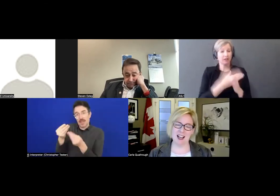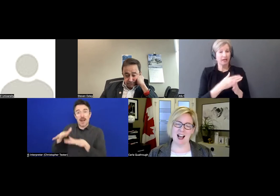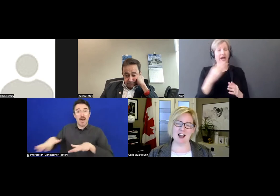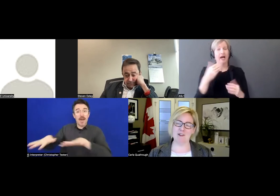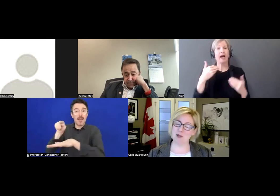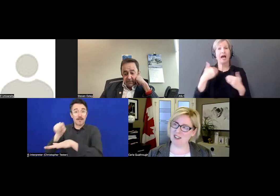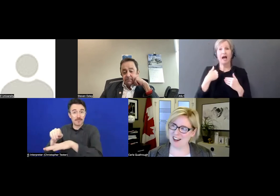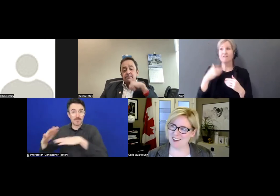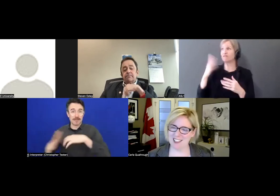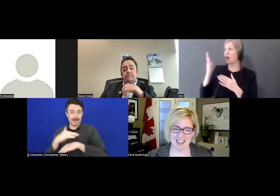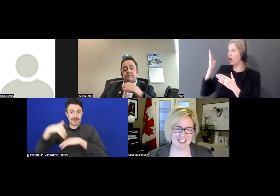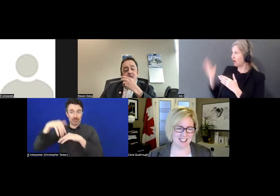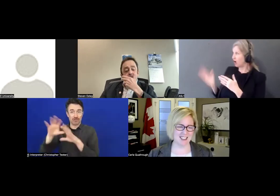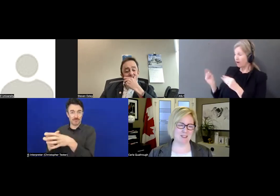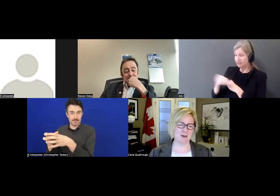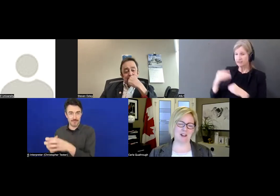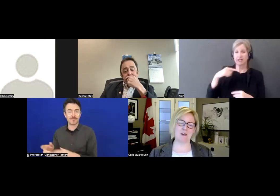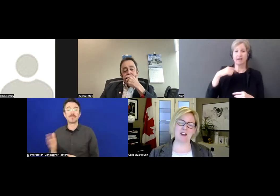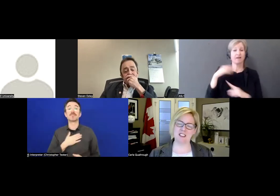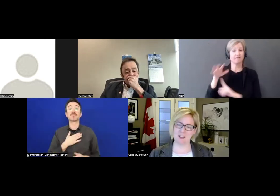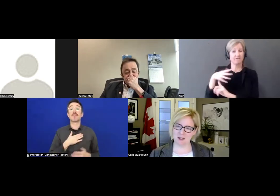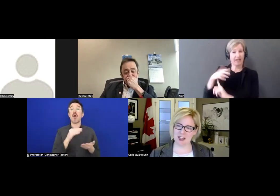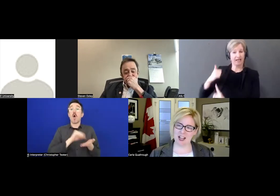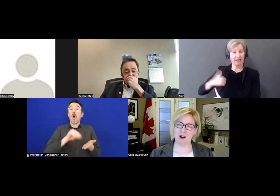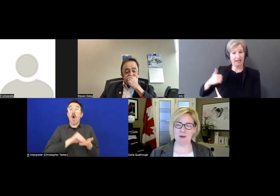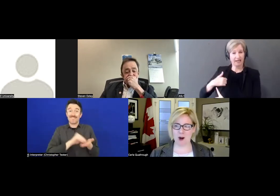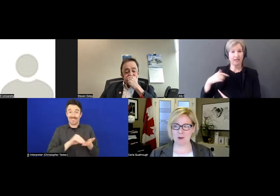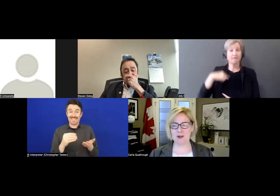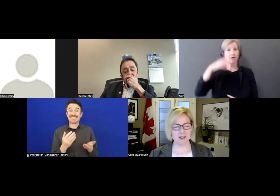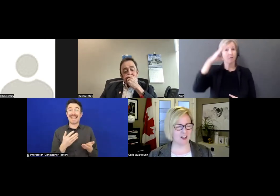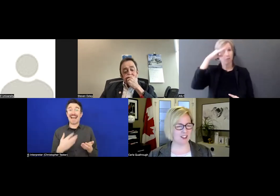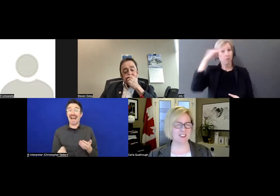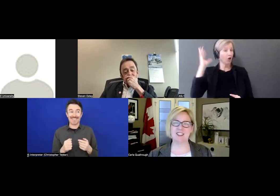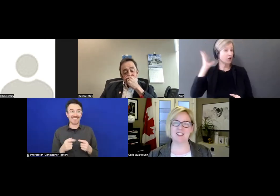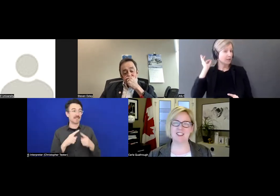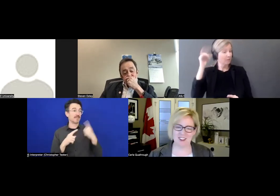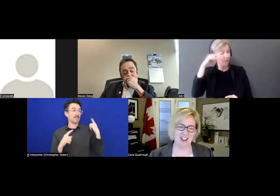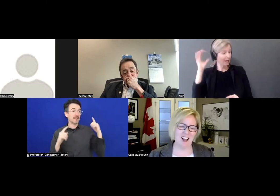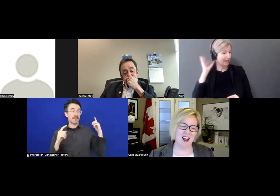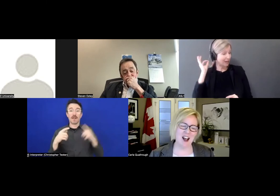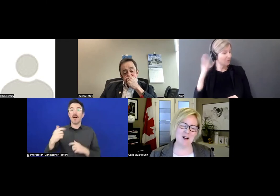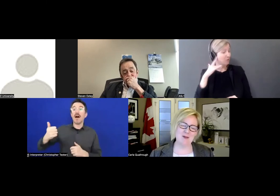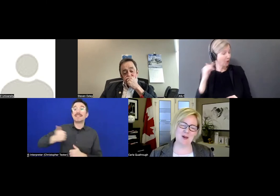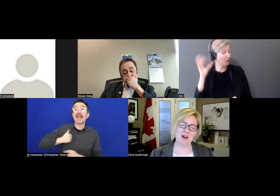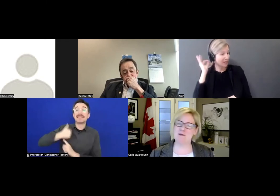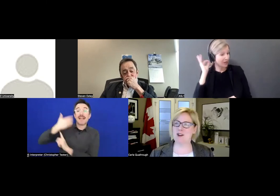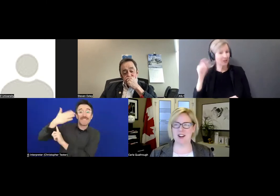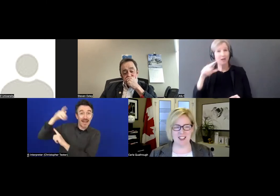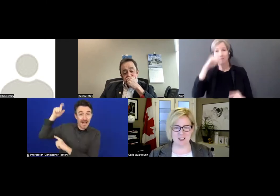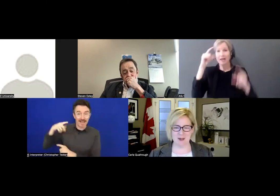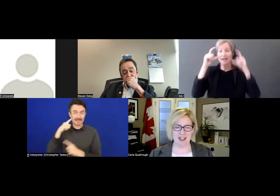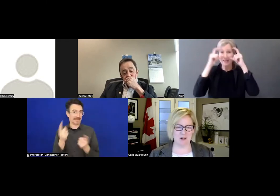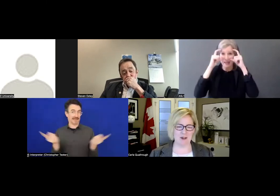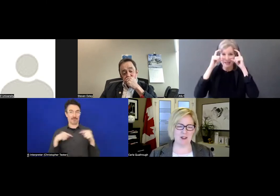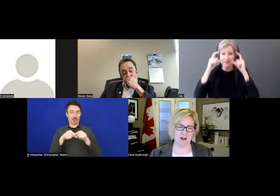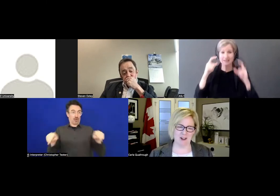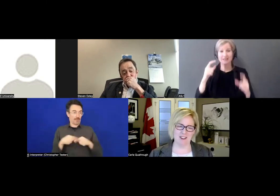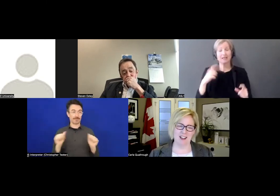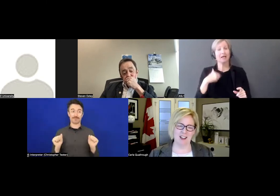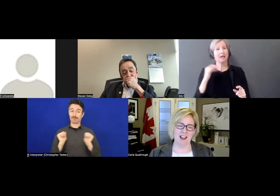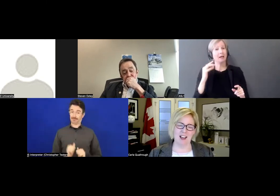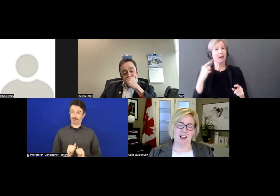me. I have blonde hair and glasses, wearing a gray suit, and I probably look a little tired. But I'm very glad to be here with